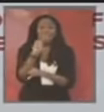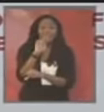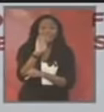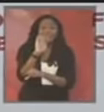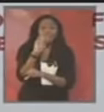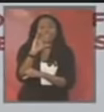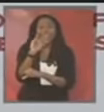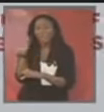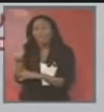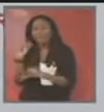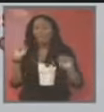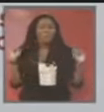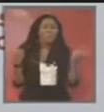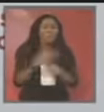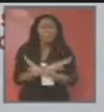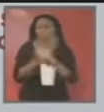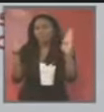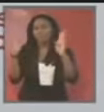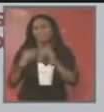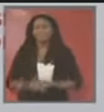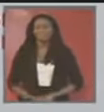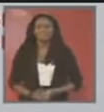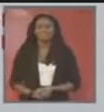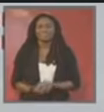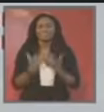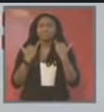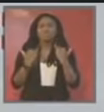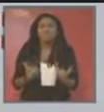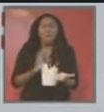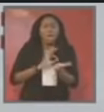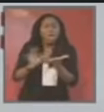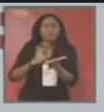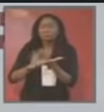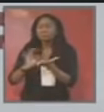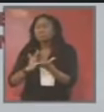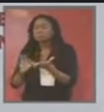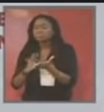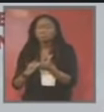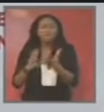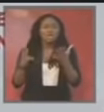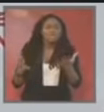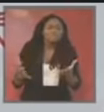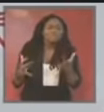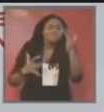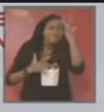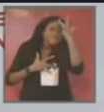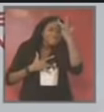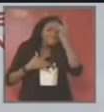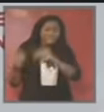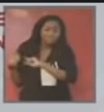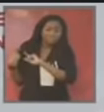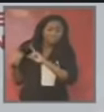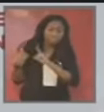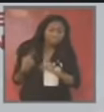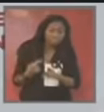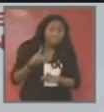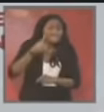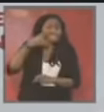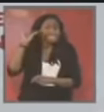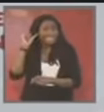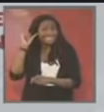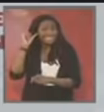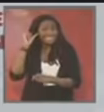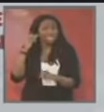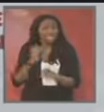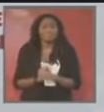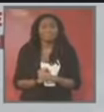public. The epidemiological update for today, up to yesterday, as at the 10th